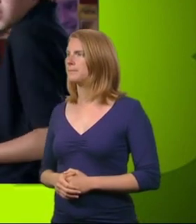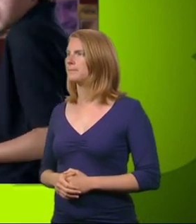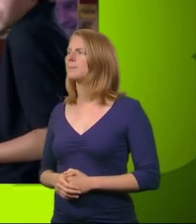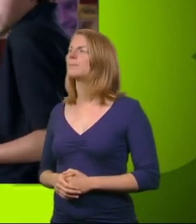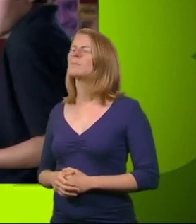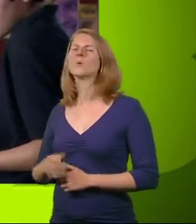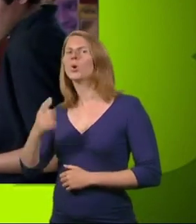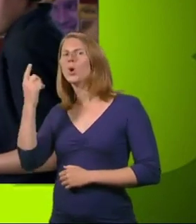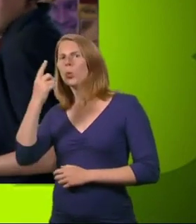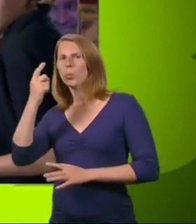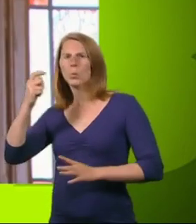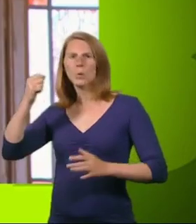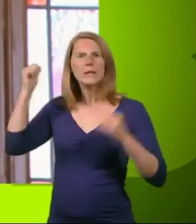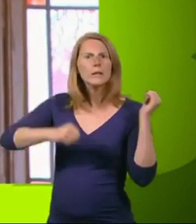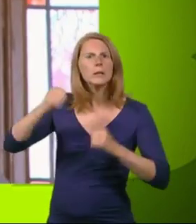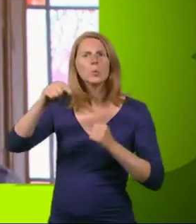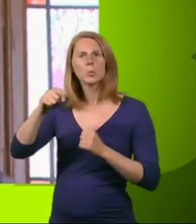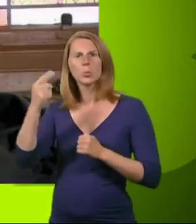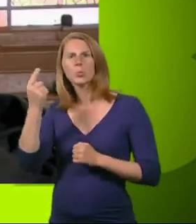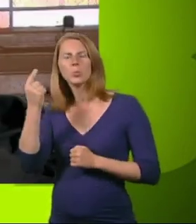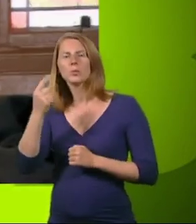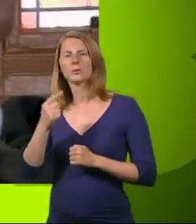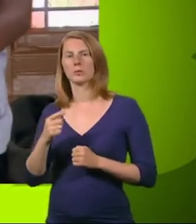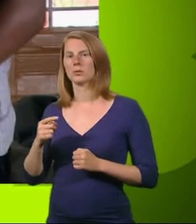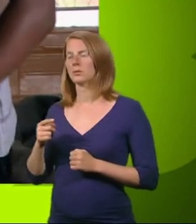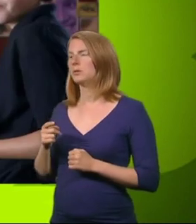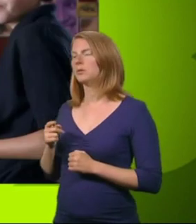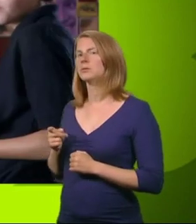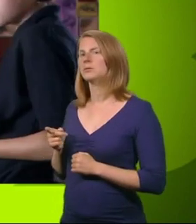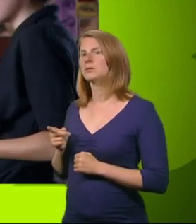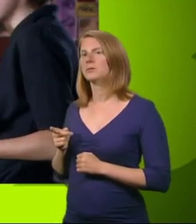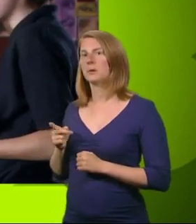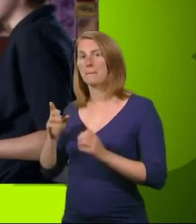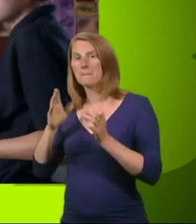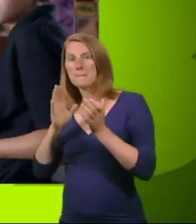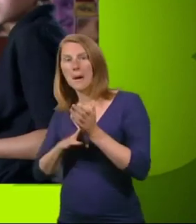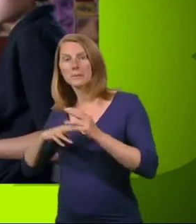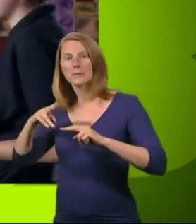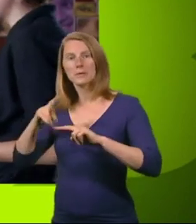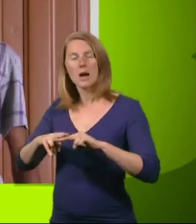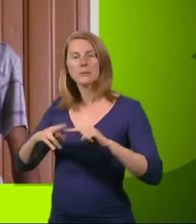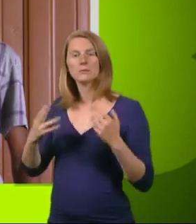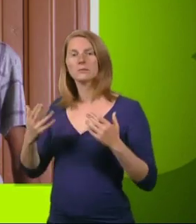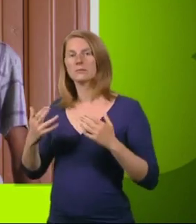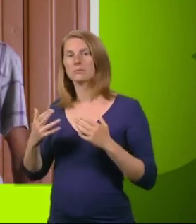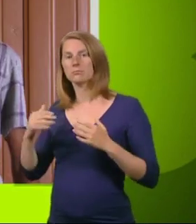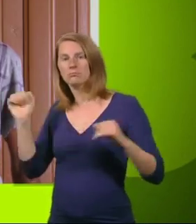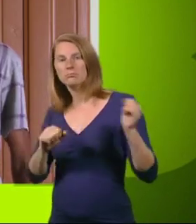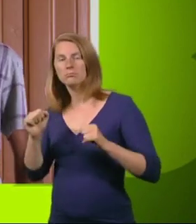Who hit you? What for money to know? Was it your mum and dad?